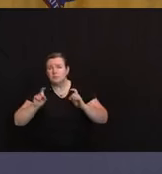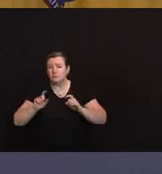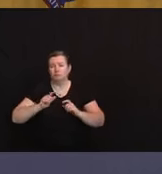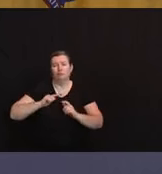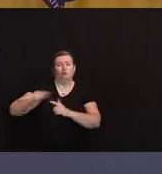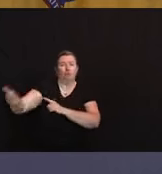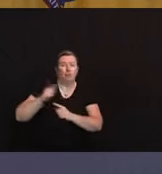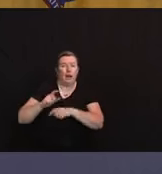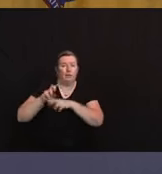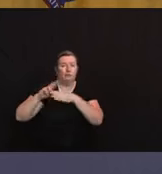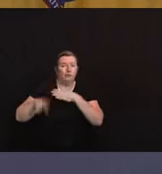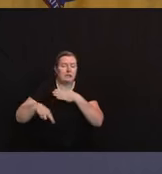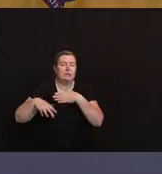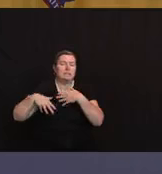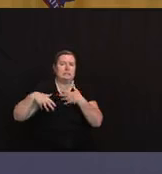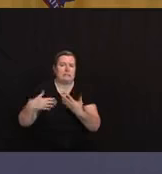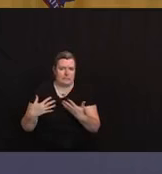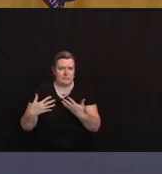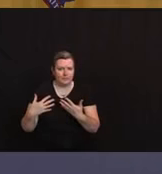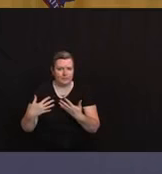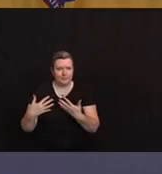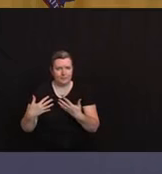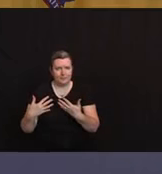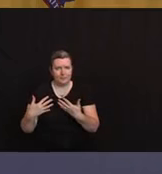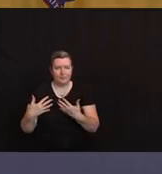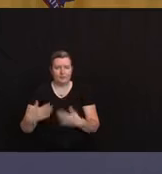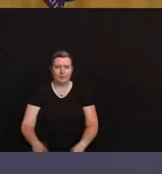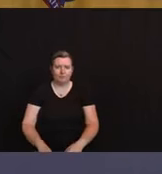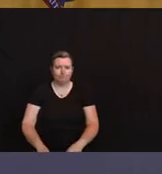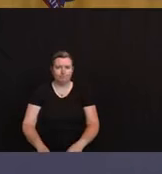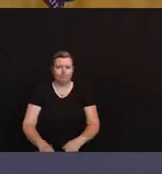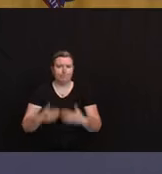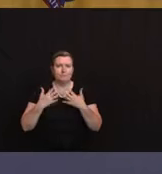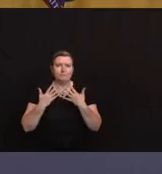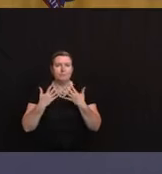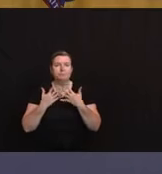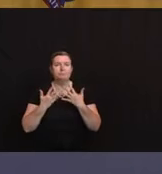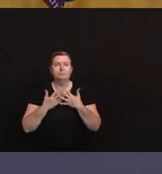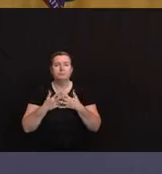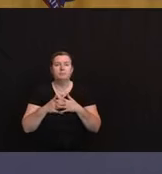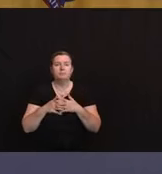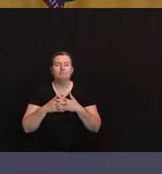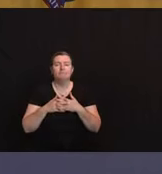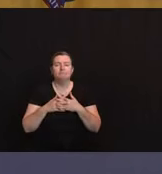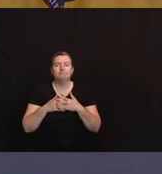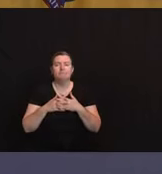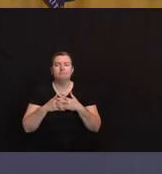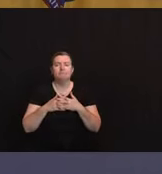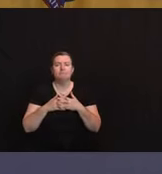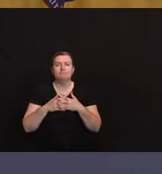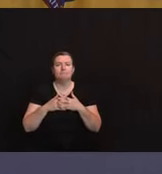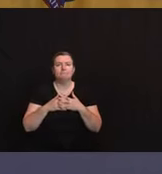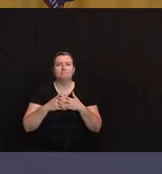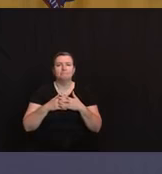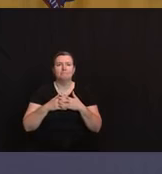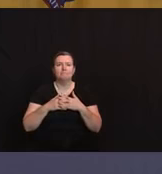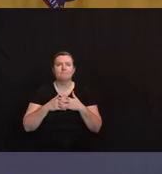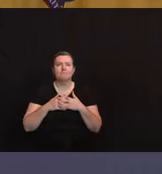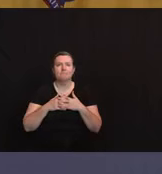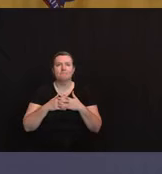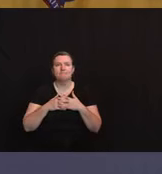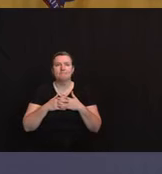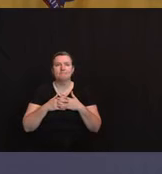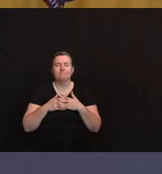no way to put a positive spin on that. We have cobbled together per capita the top